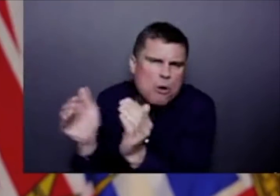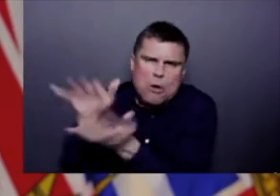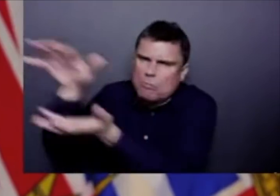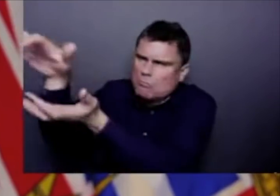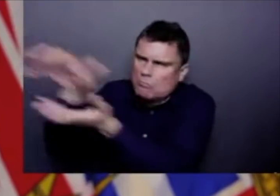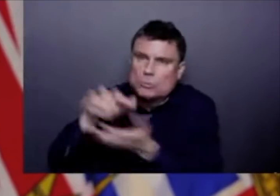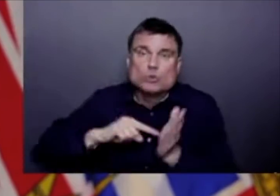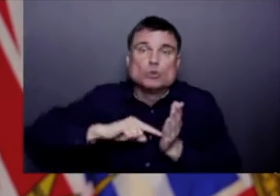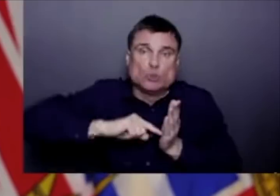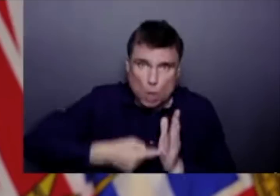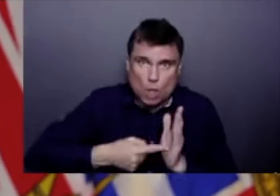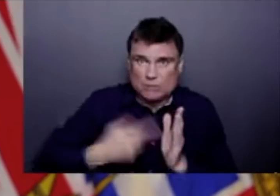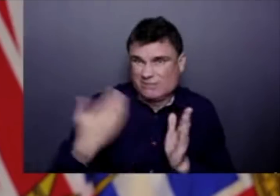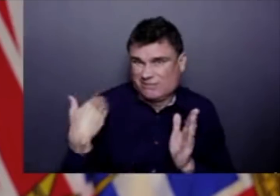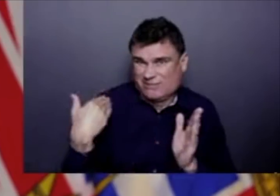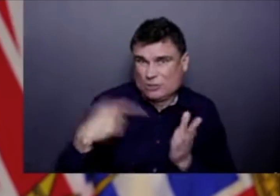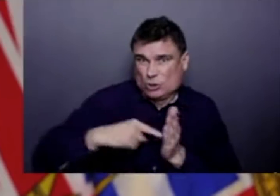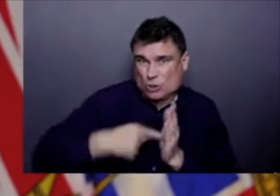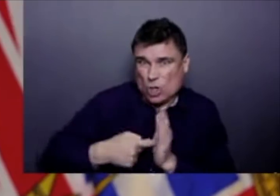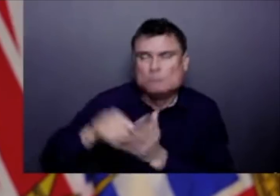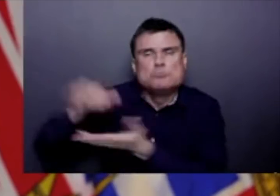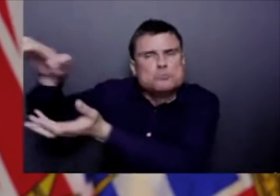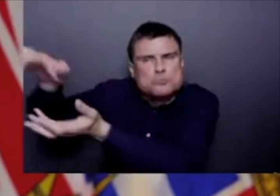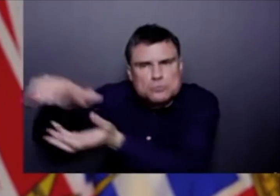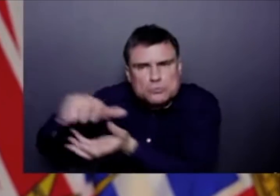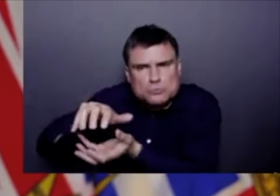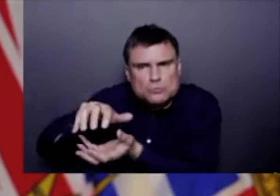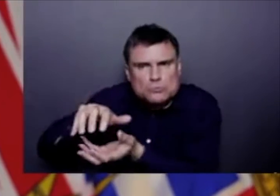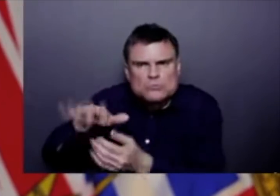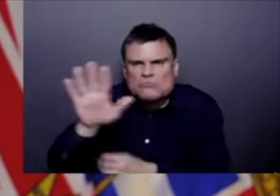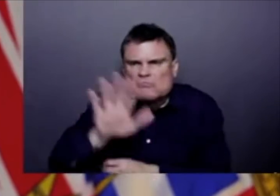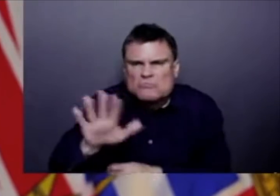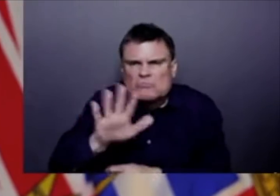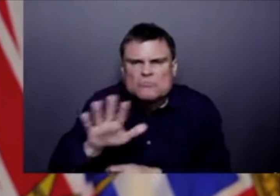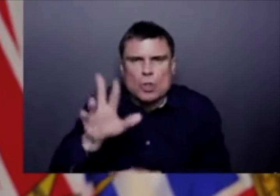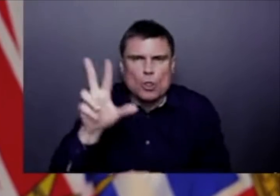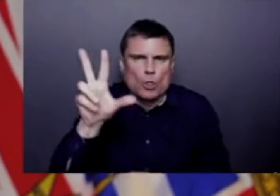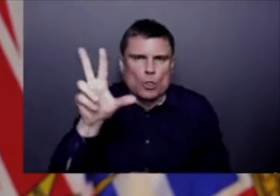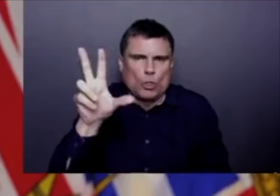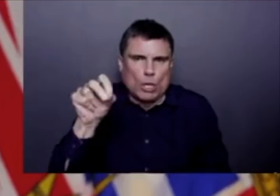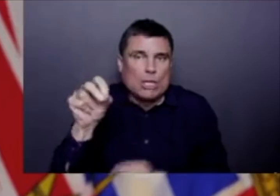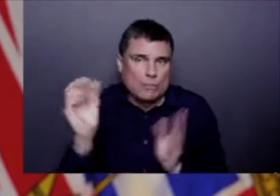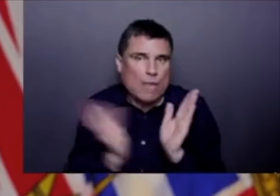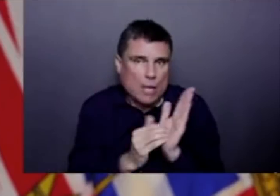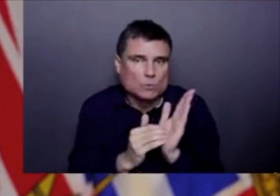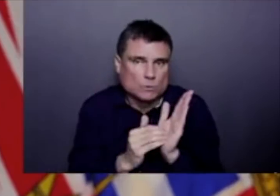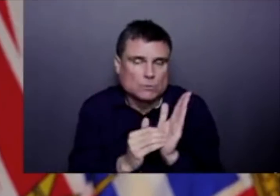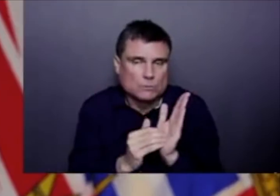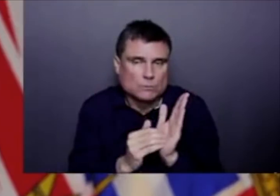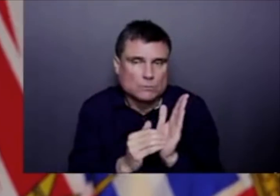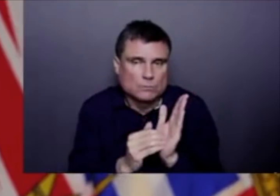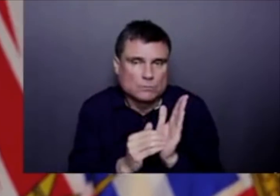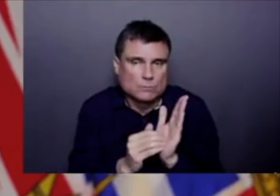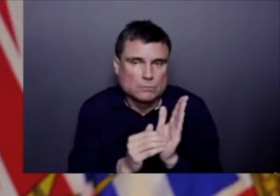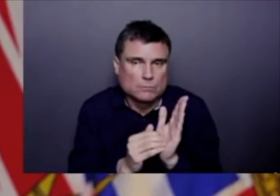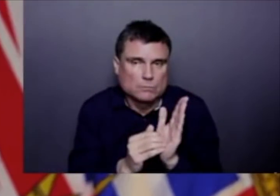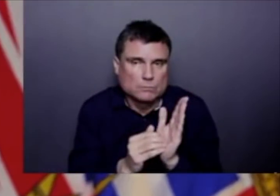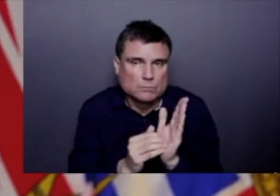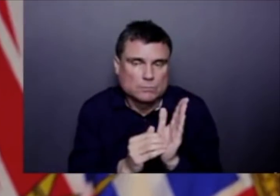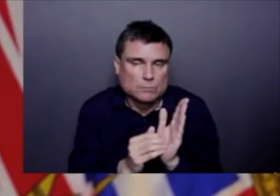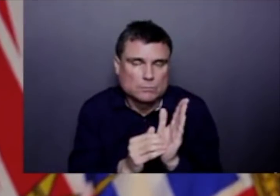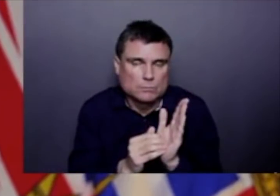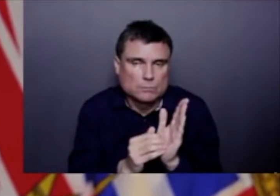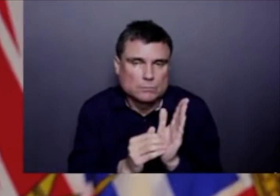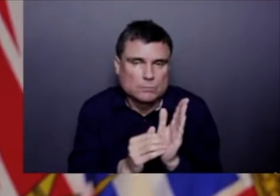about 30,000 doses. So we have not received all of that yet. We've administered about half of what we've received so far.